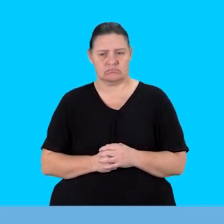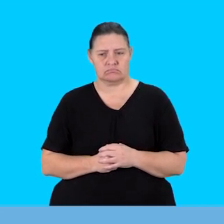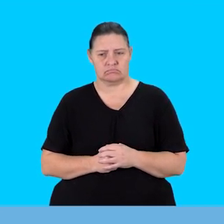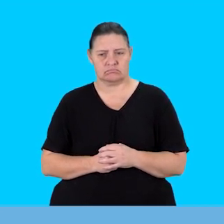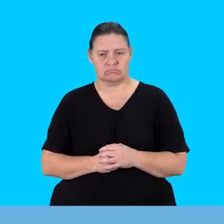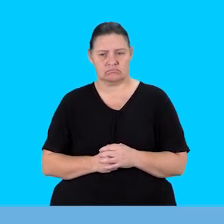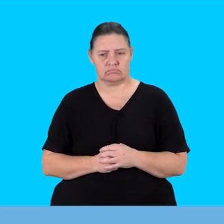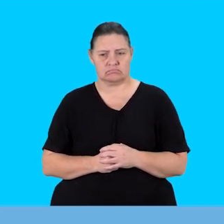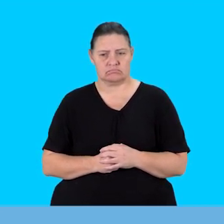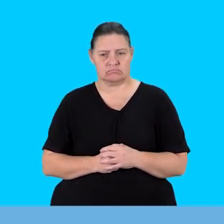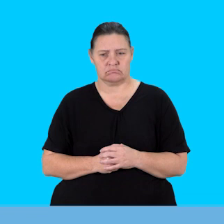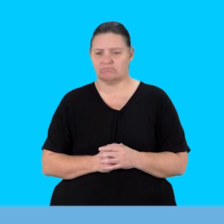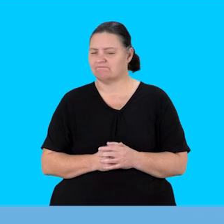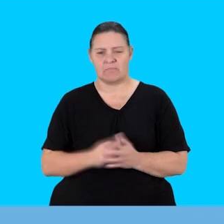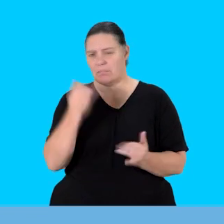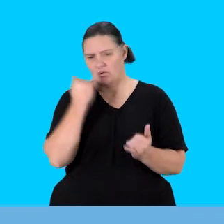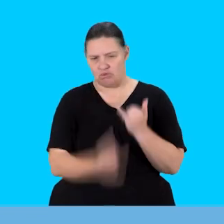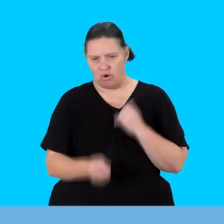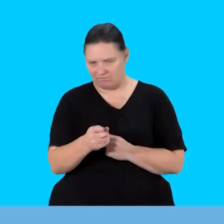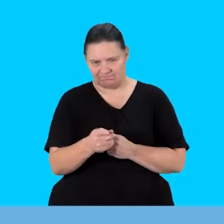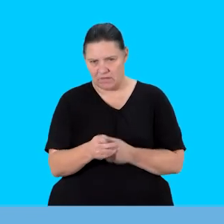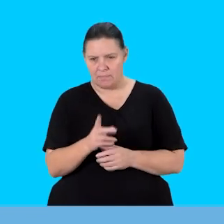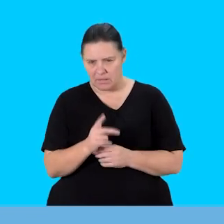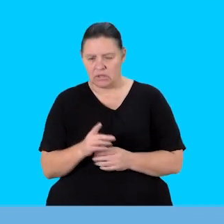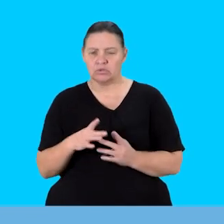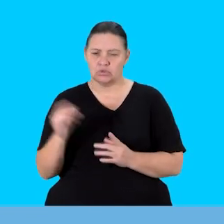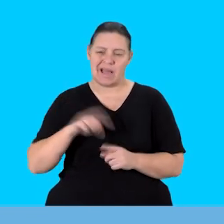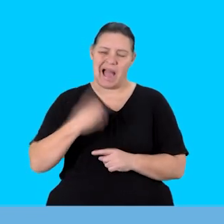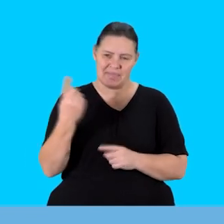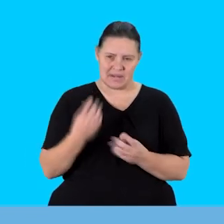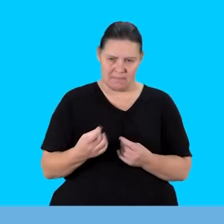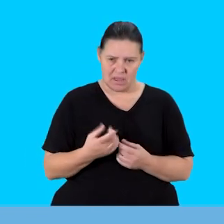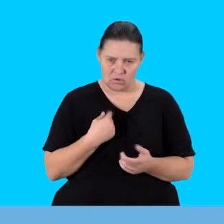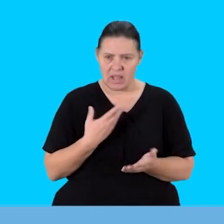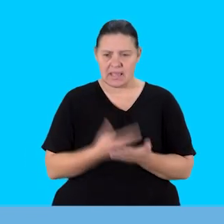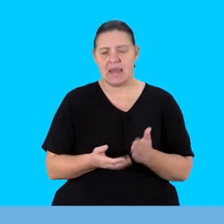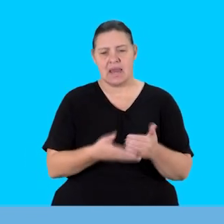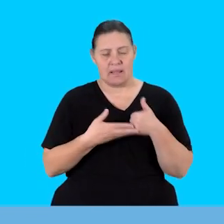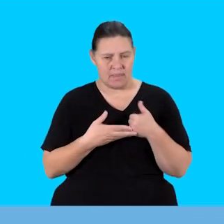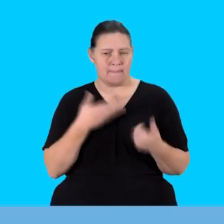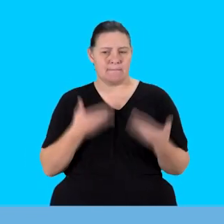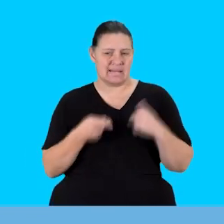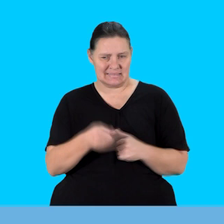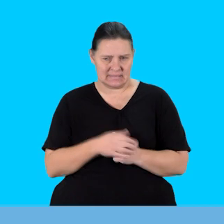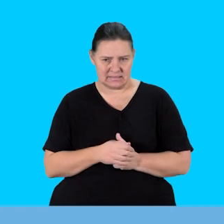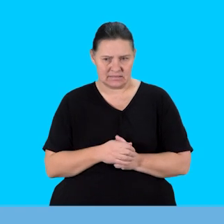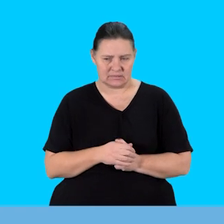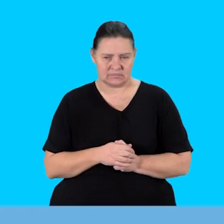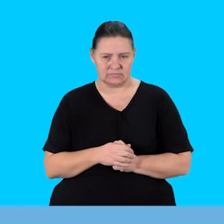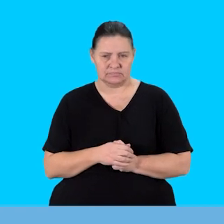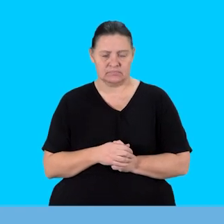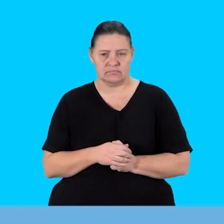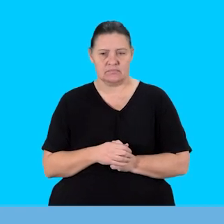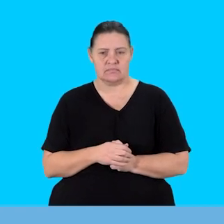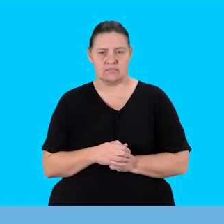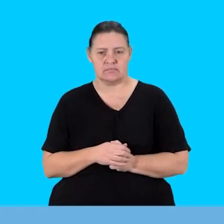We are seeing that by choosing this number, it doesn't work for us. We need to choose a second number that is going to balance this particular